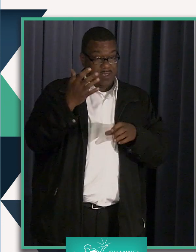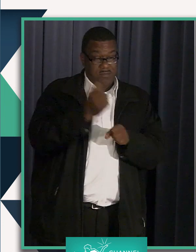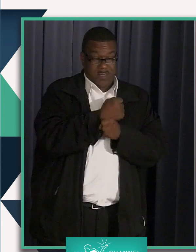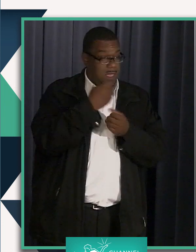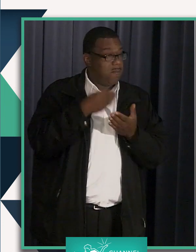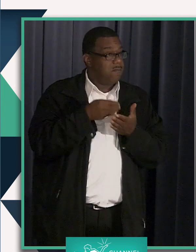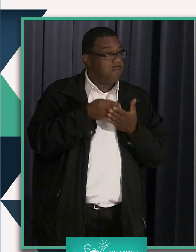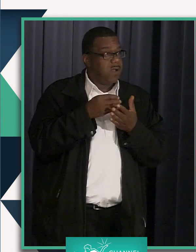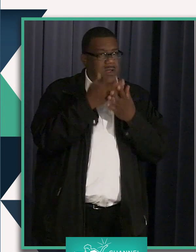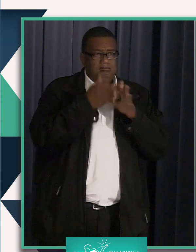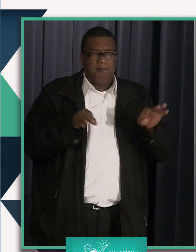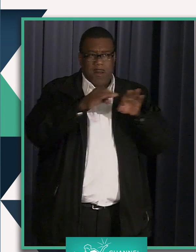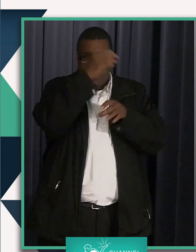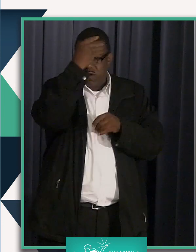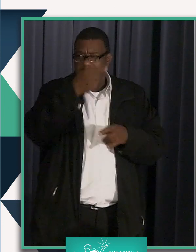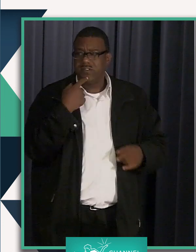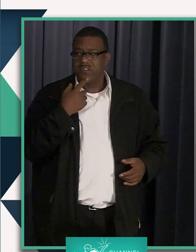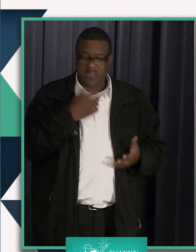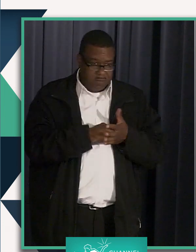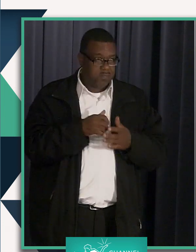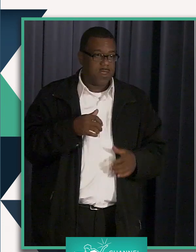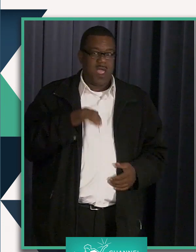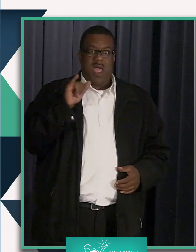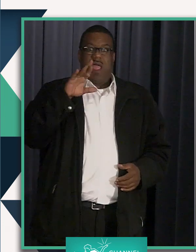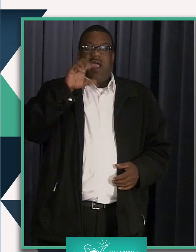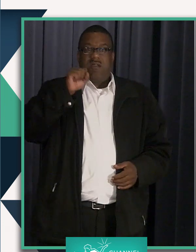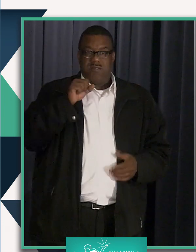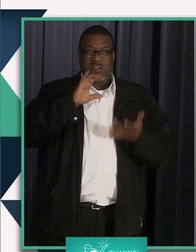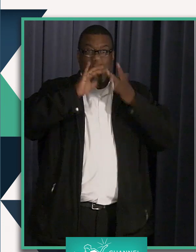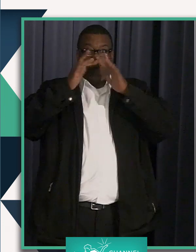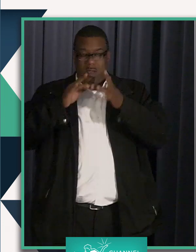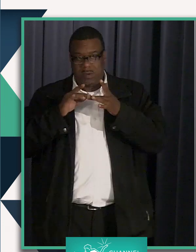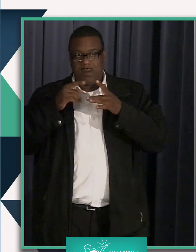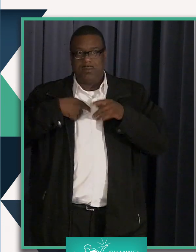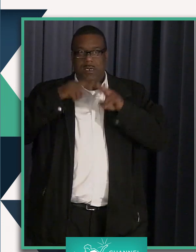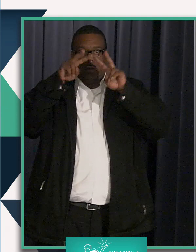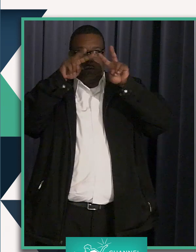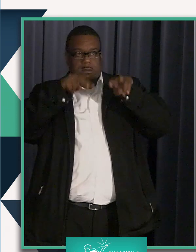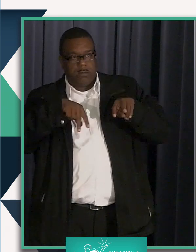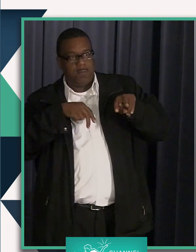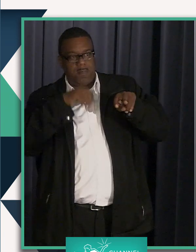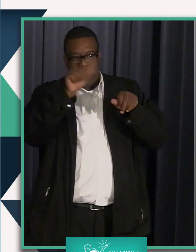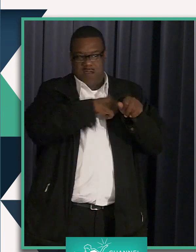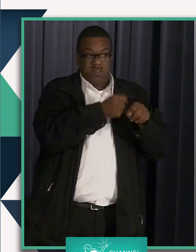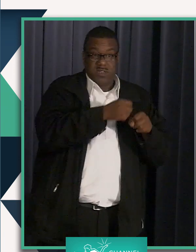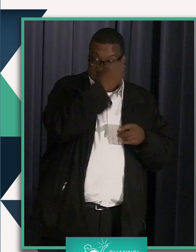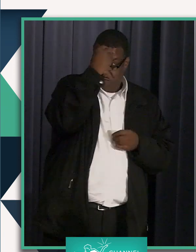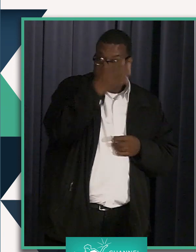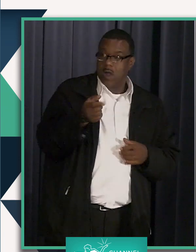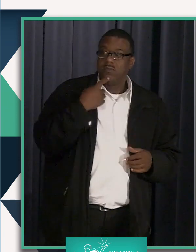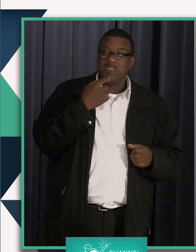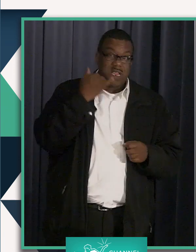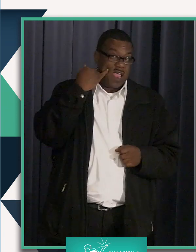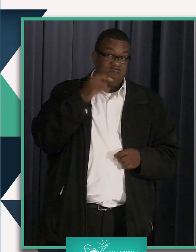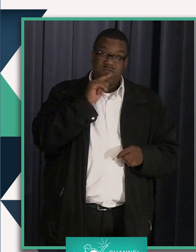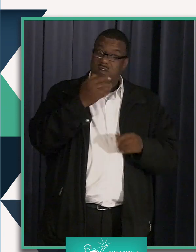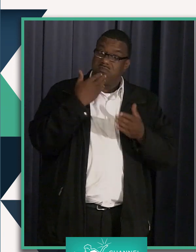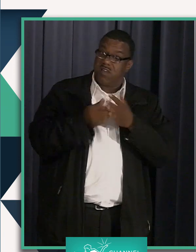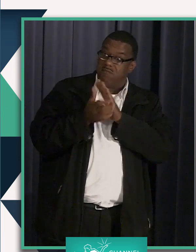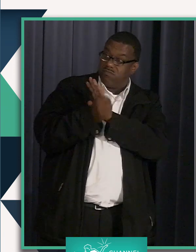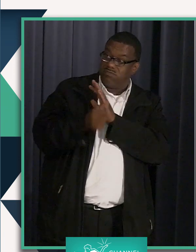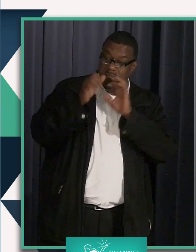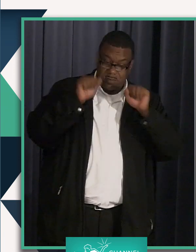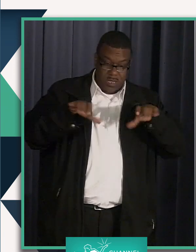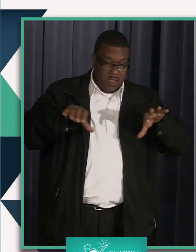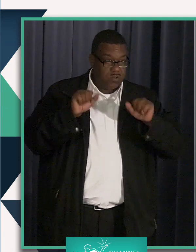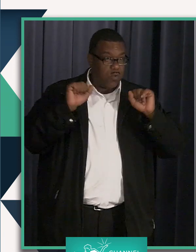thing I say to you is, I've been on the IRS website, I spent a couple hours on it, and everything Mr. Garcia says is true. If you're really good at it, there's a way you could